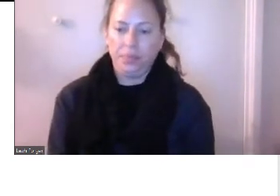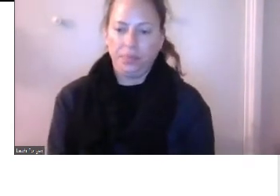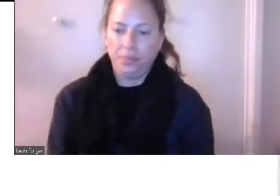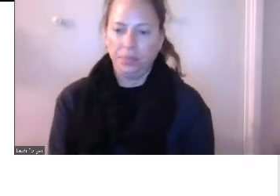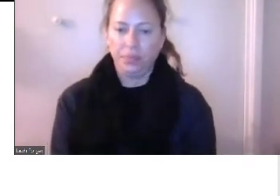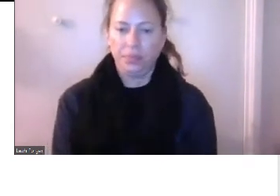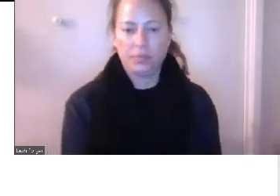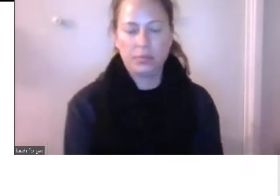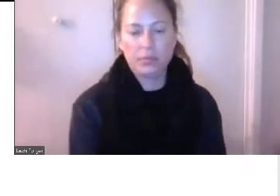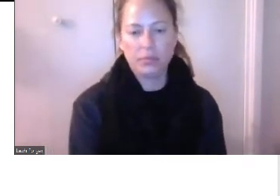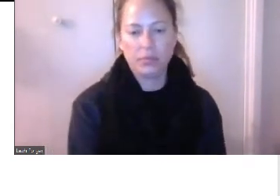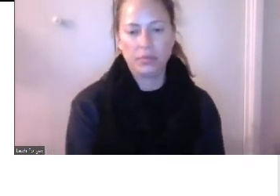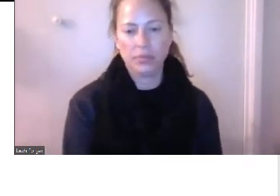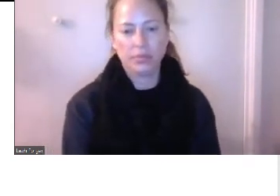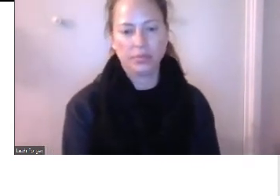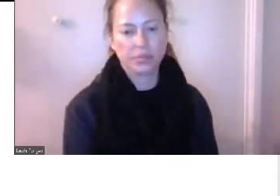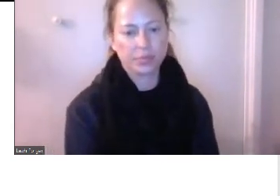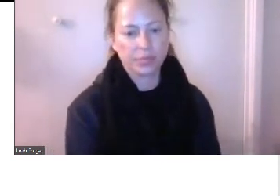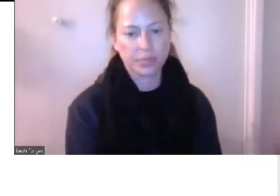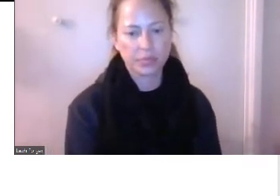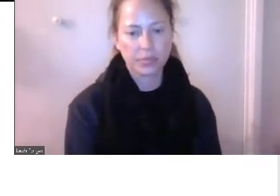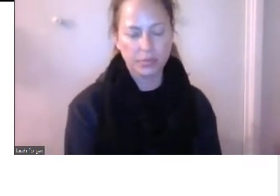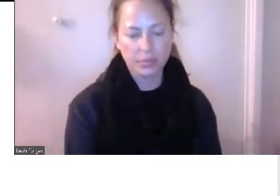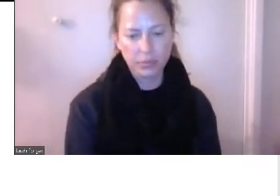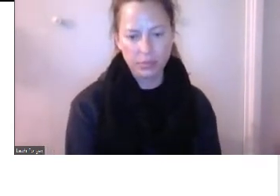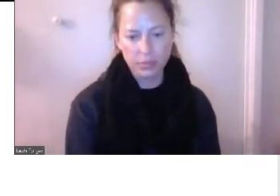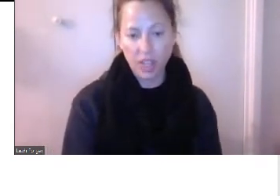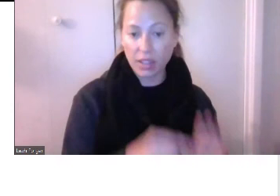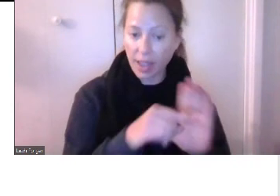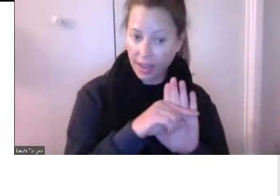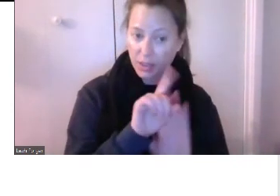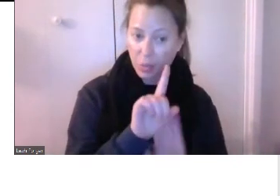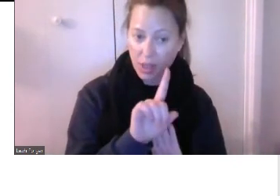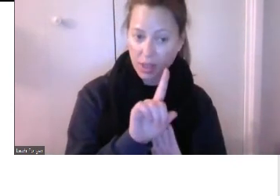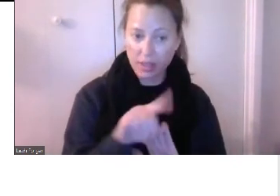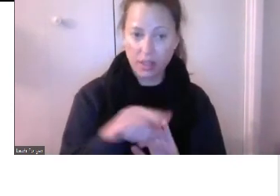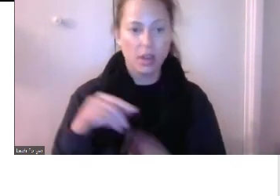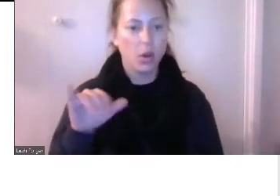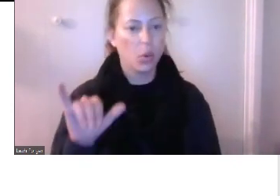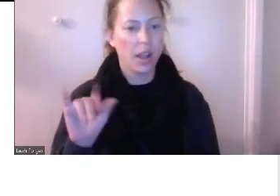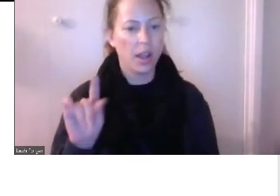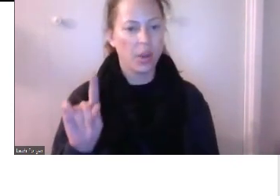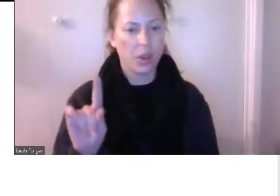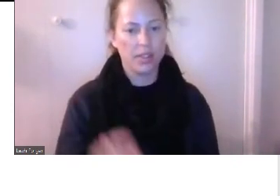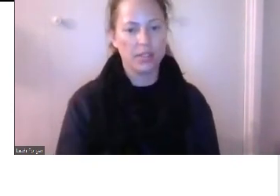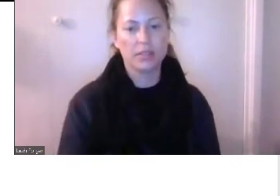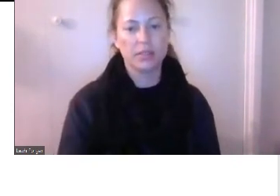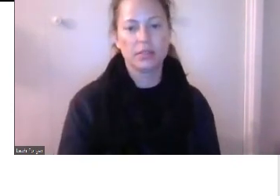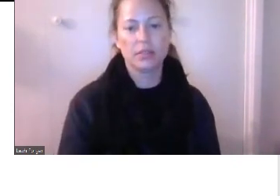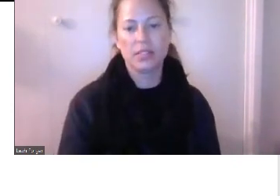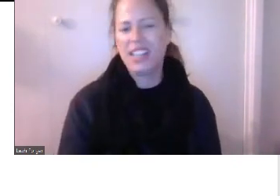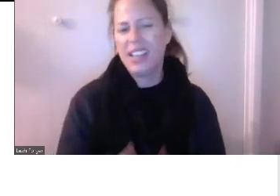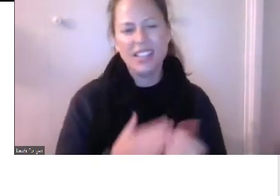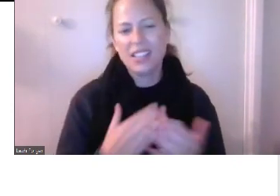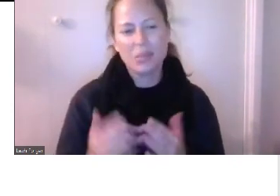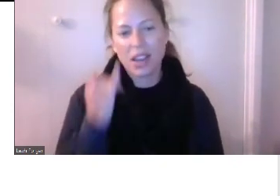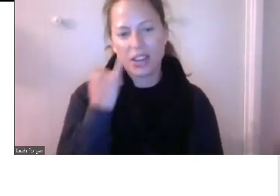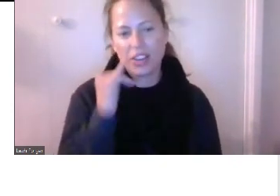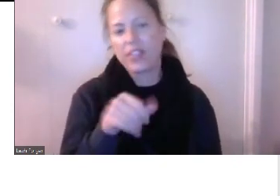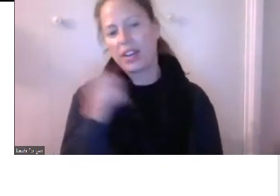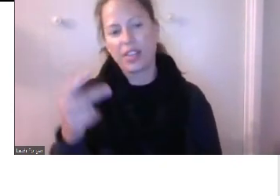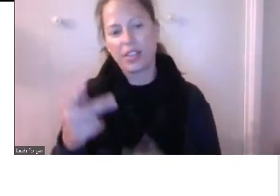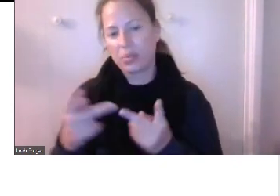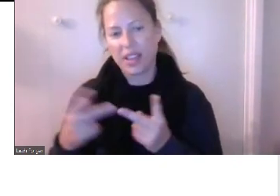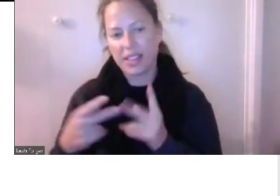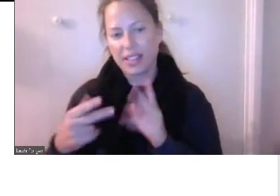is x1, this is y1. Okay, even though I labeled it as x2 and y2 over there, it does not matter. It